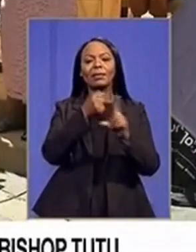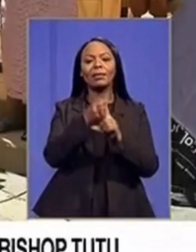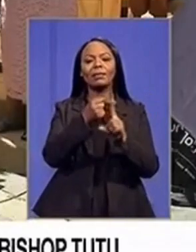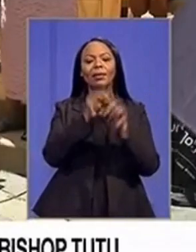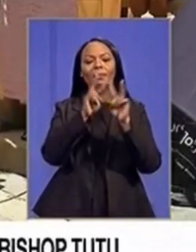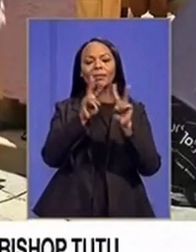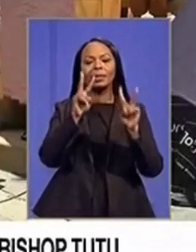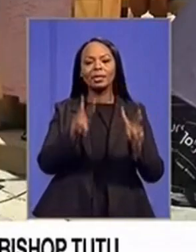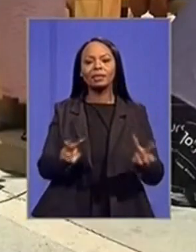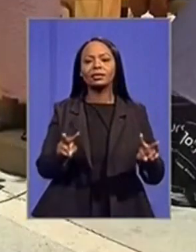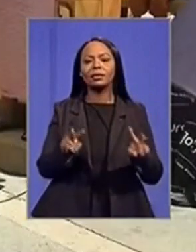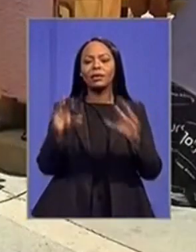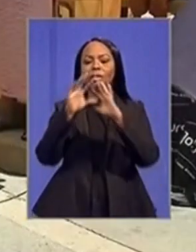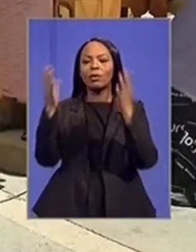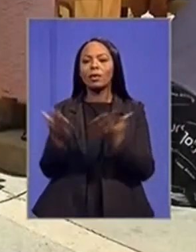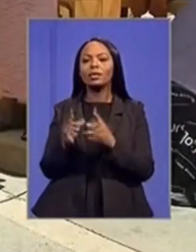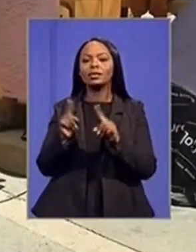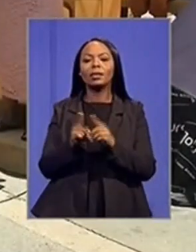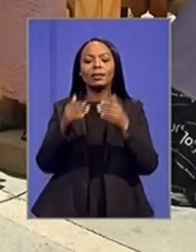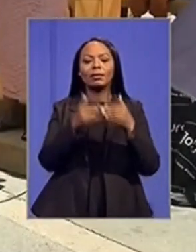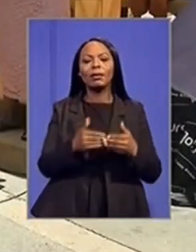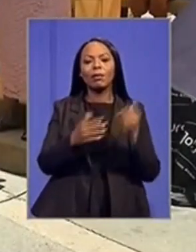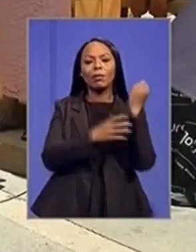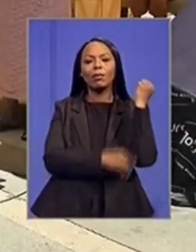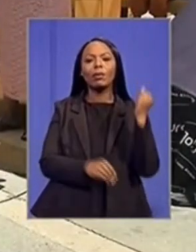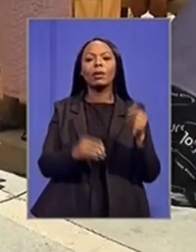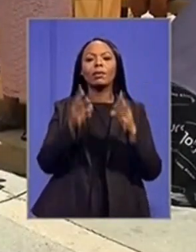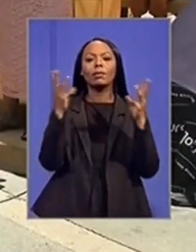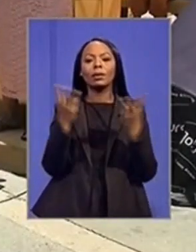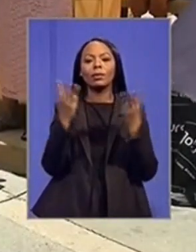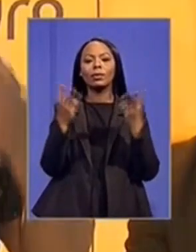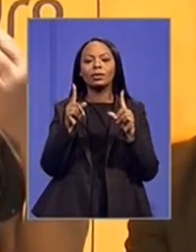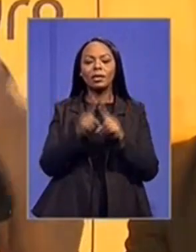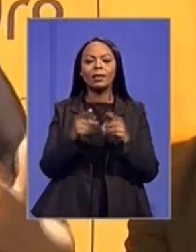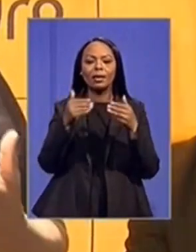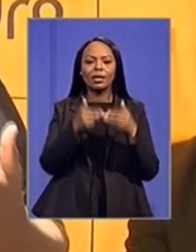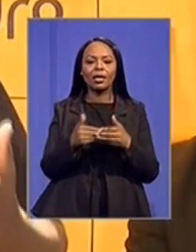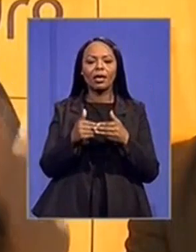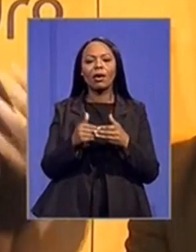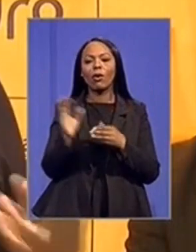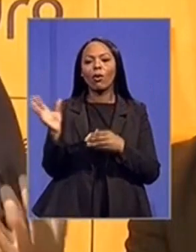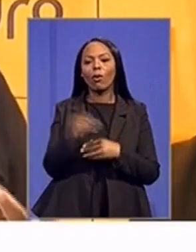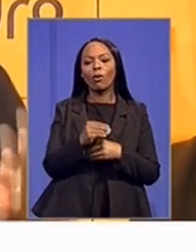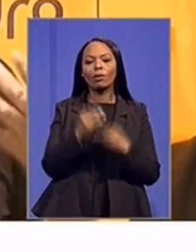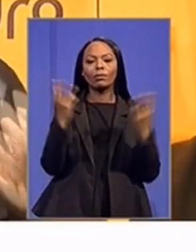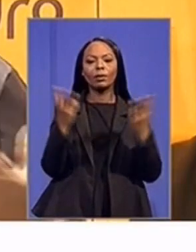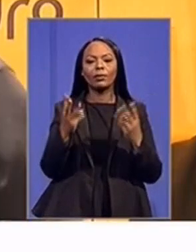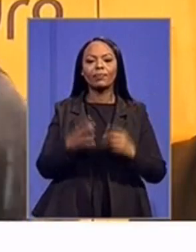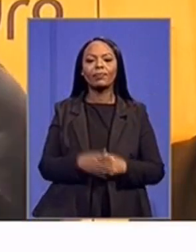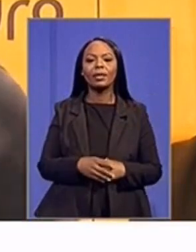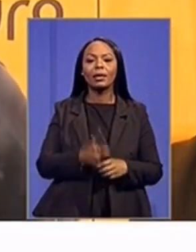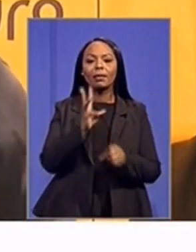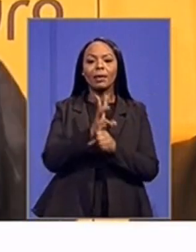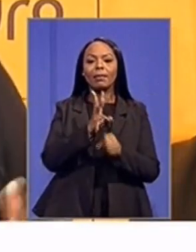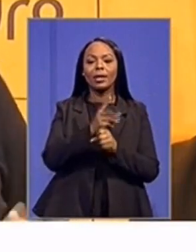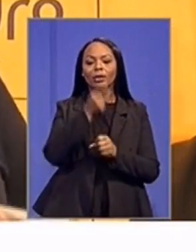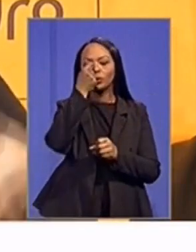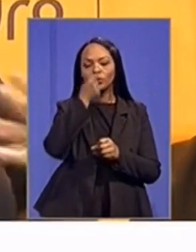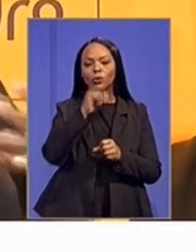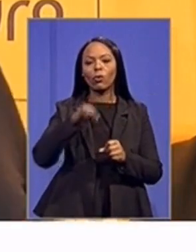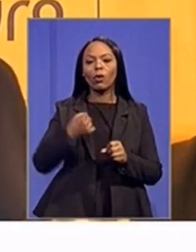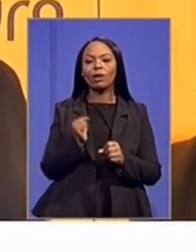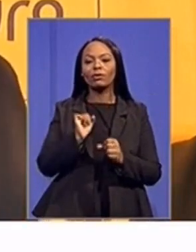motho ya neng a hlokomela bafumanehi a bile a kgathalla batho ba bang. Babu Tutu no Mam Tutu magu December time, they